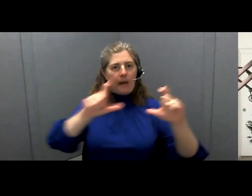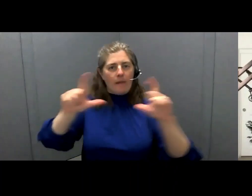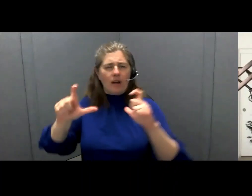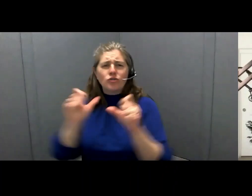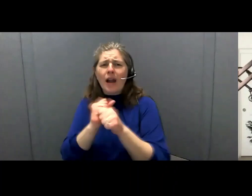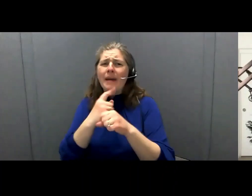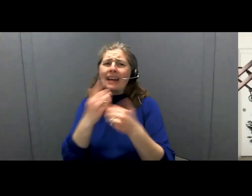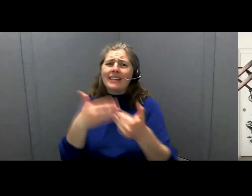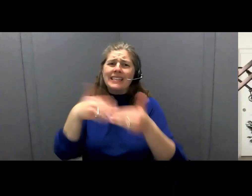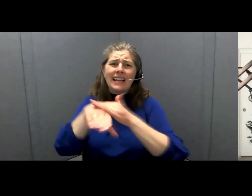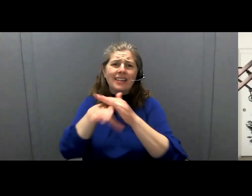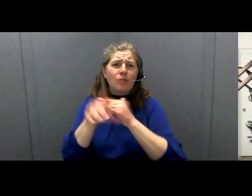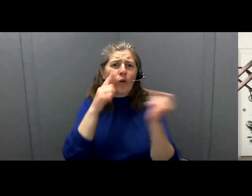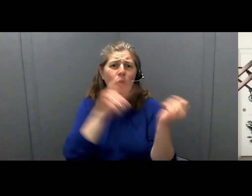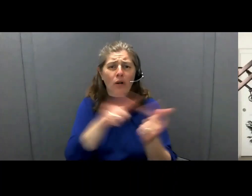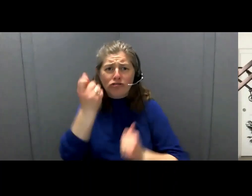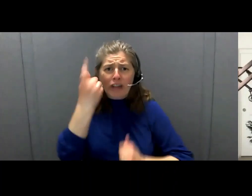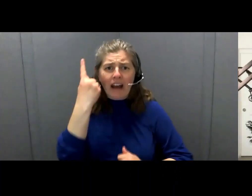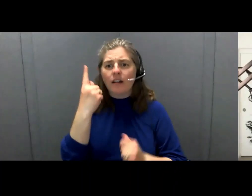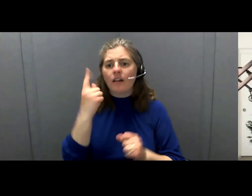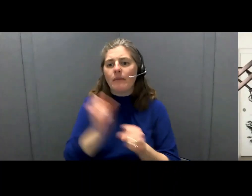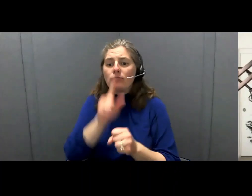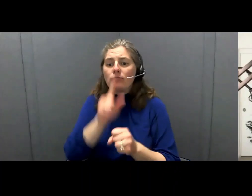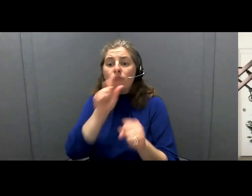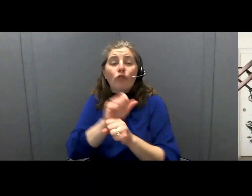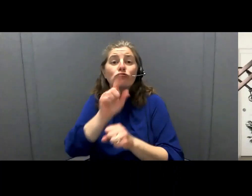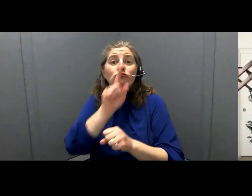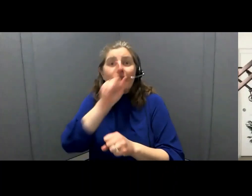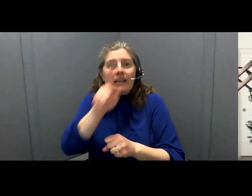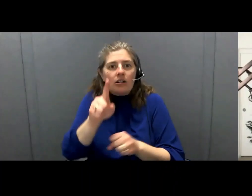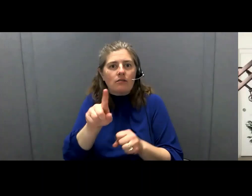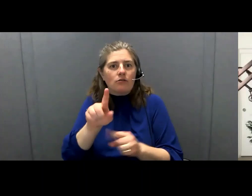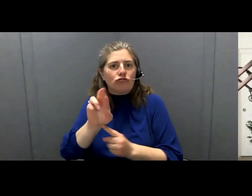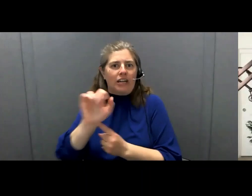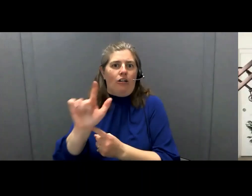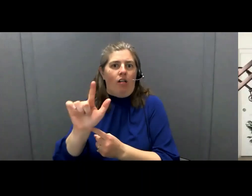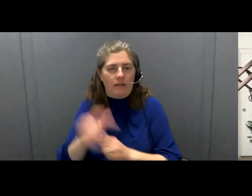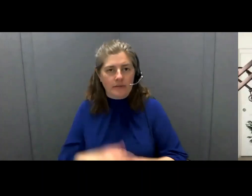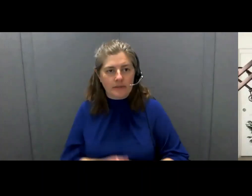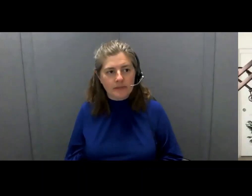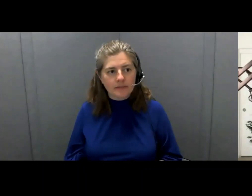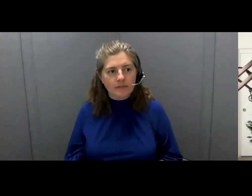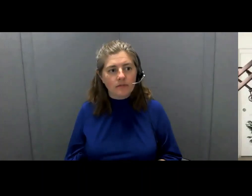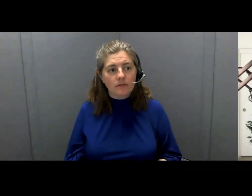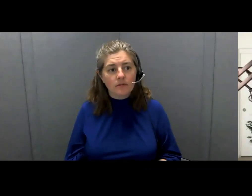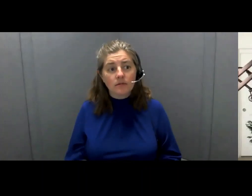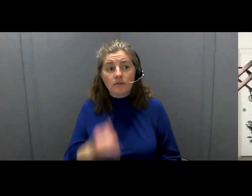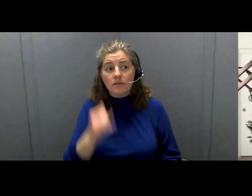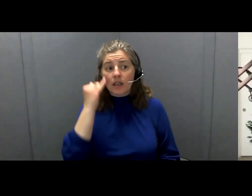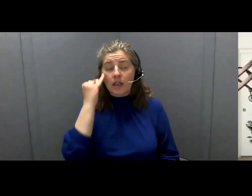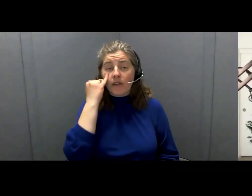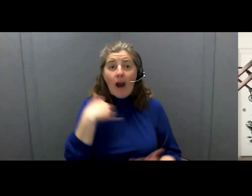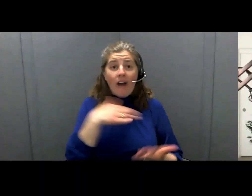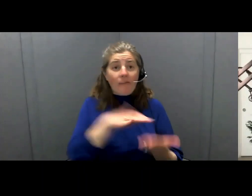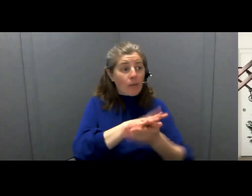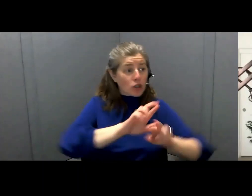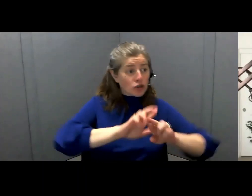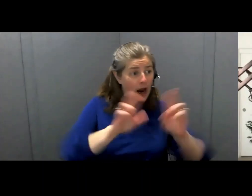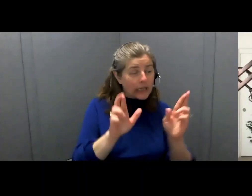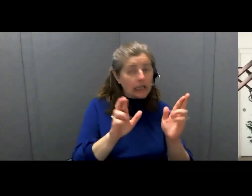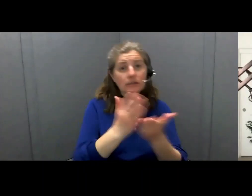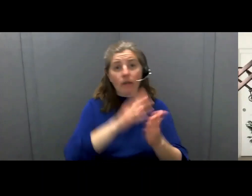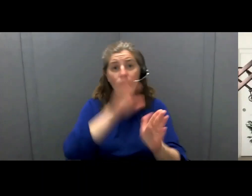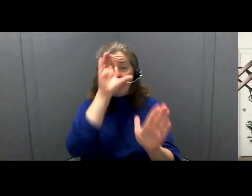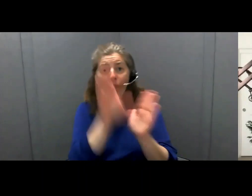accessible as possible and to make it just as real as we can. So if you have your papers ready, some